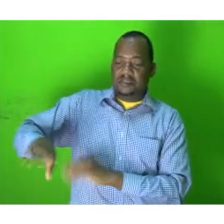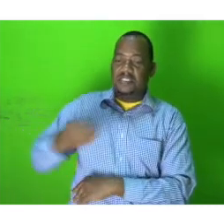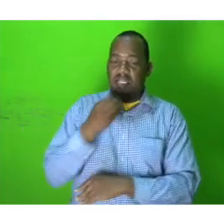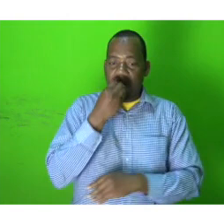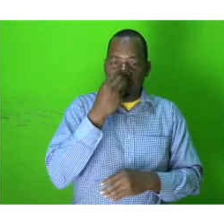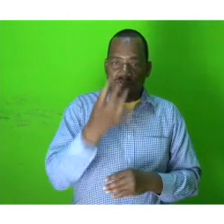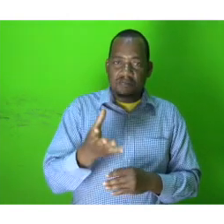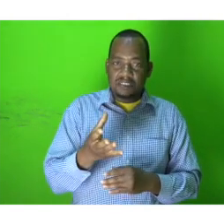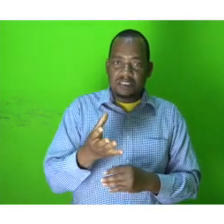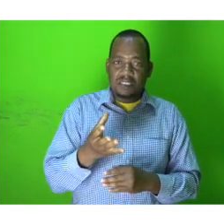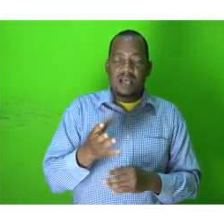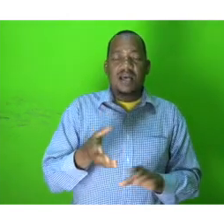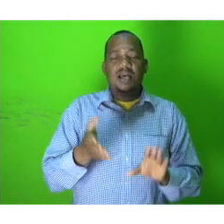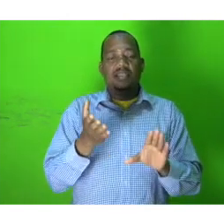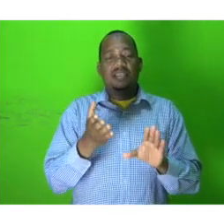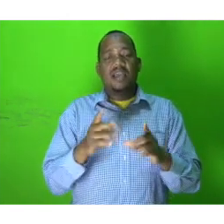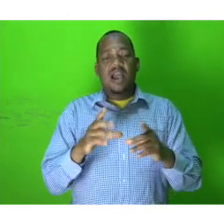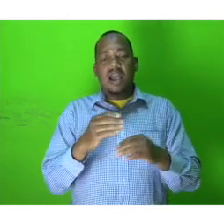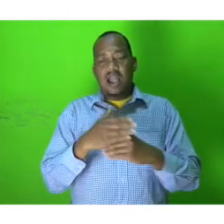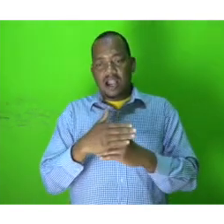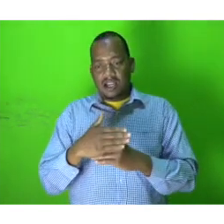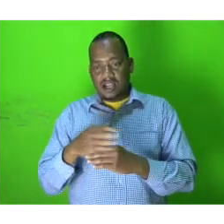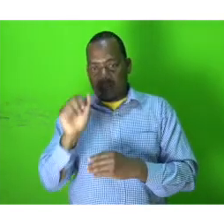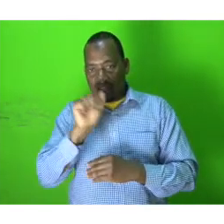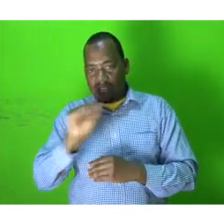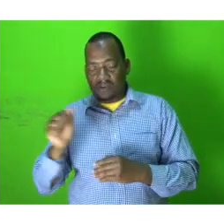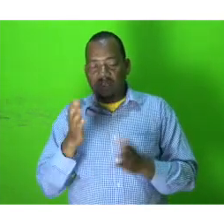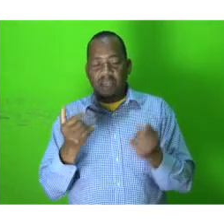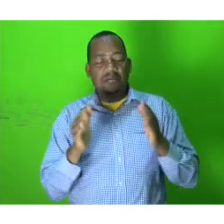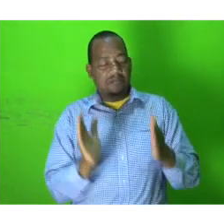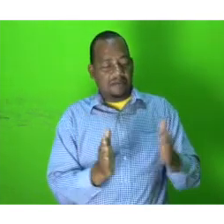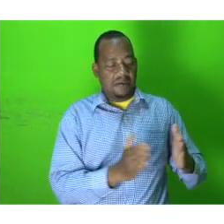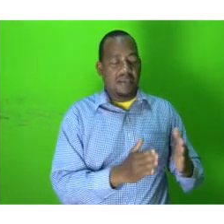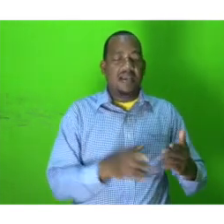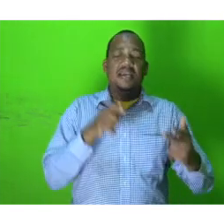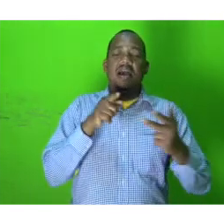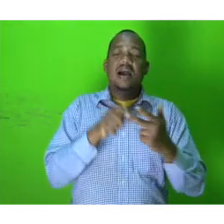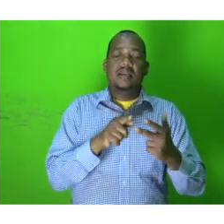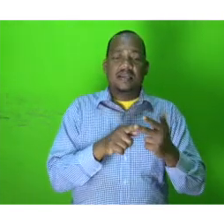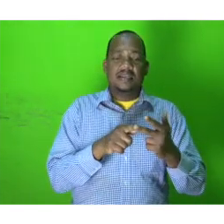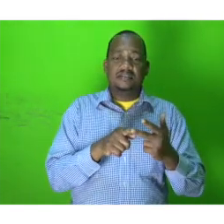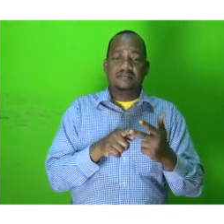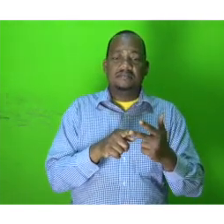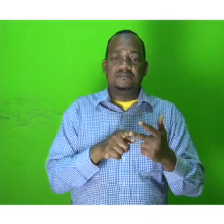information. The account can be prepared